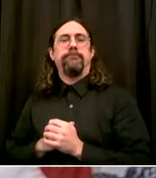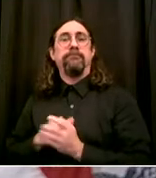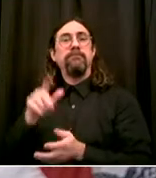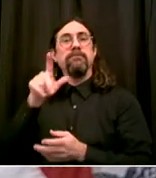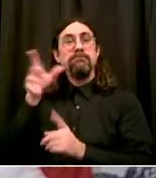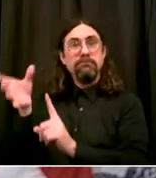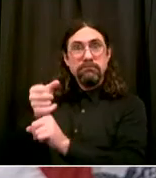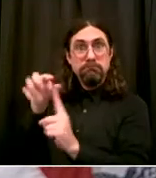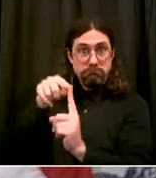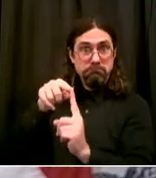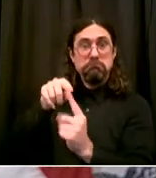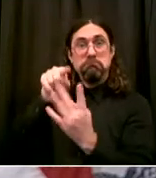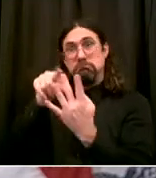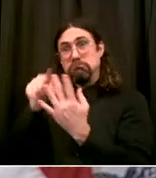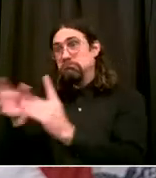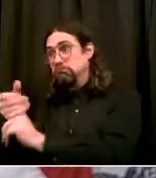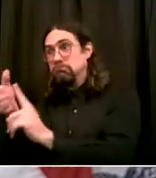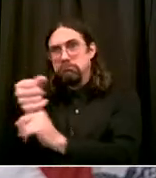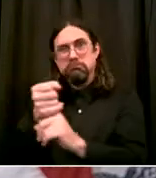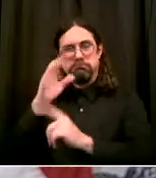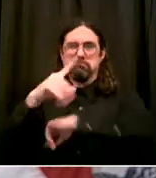City. Go ahead, Hazel.